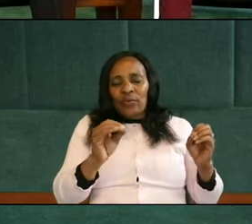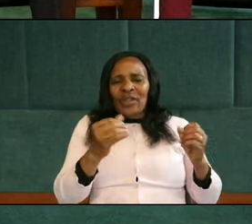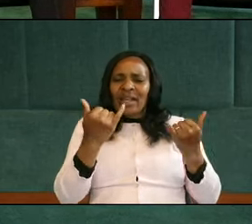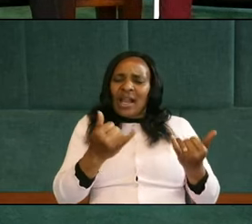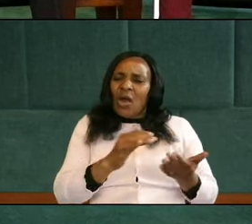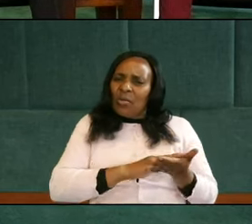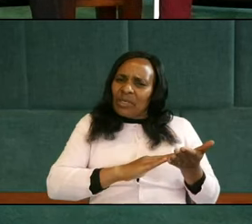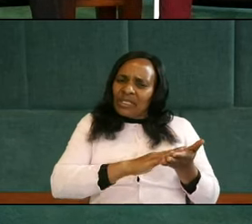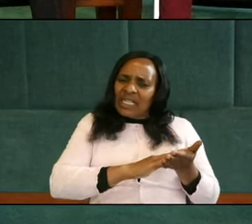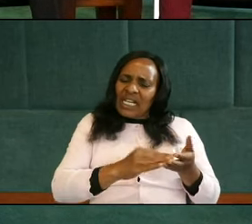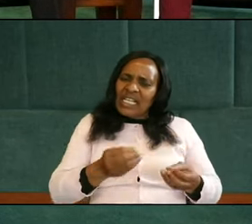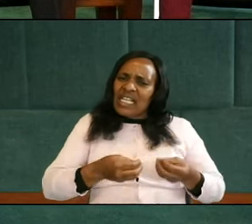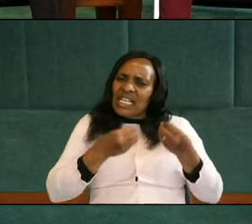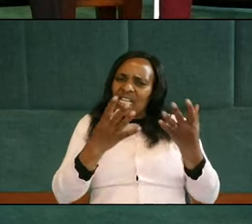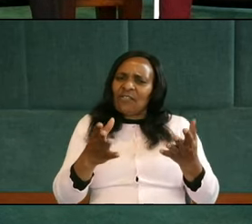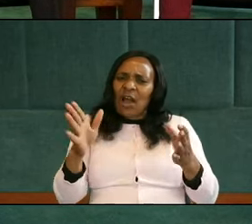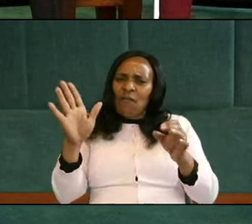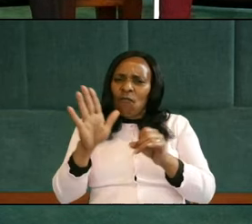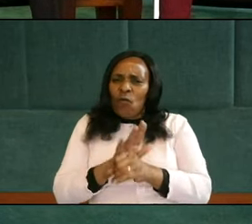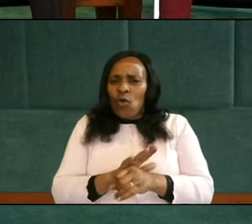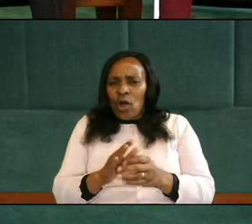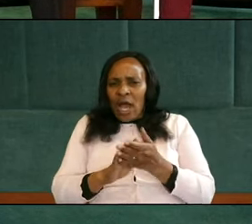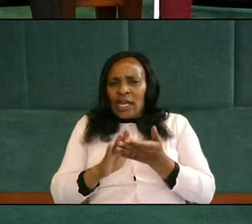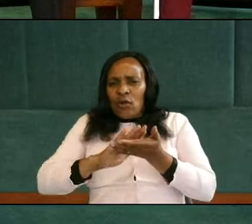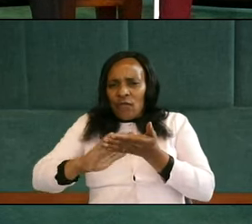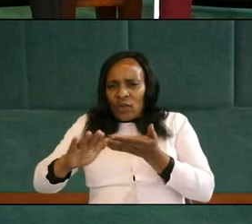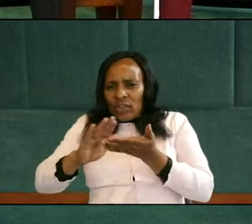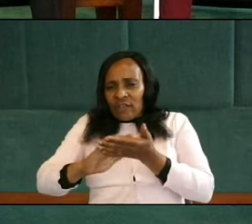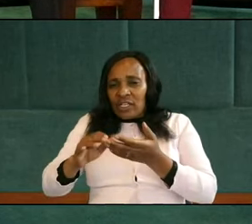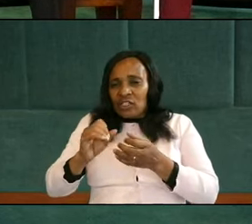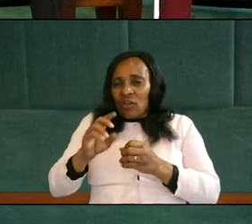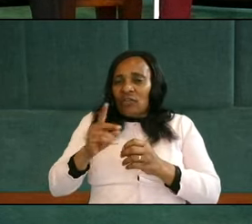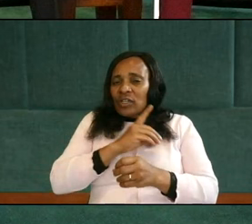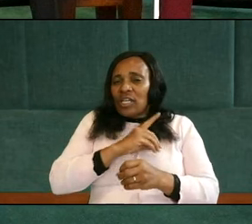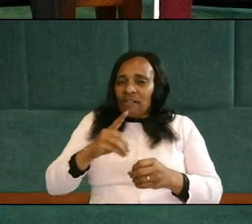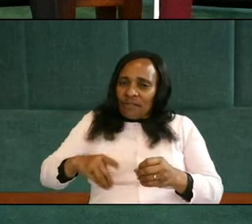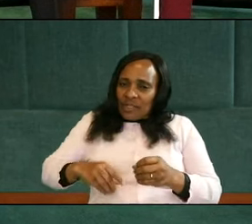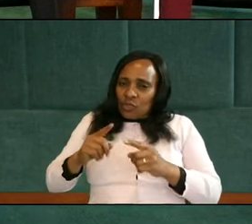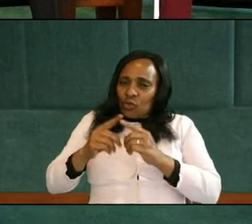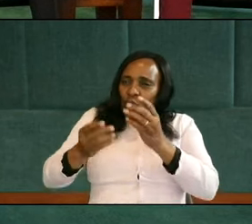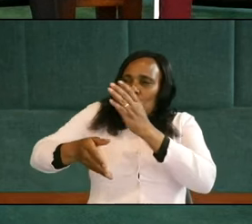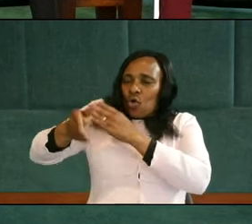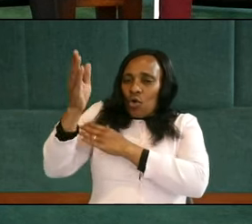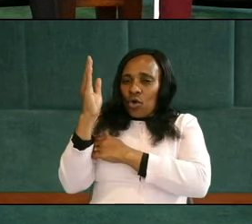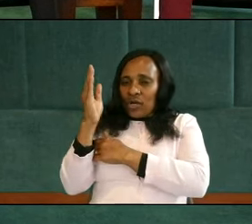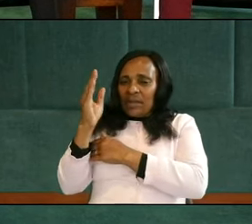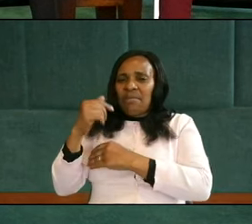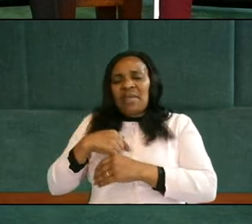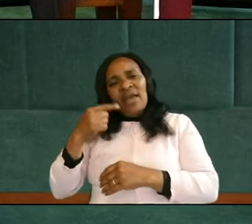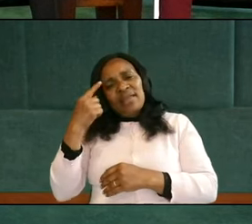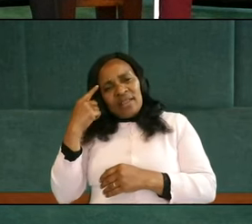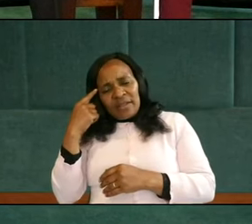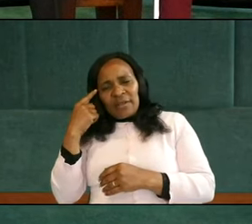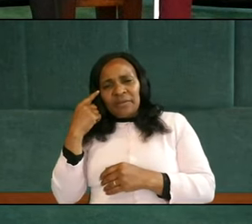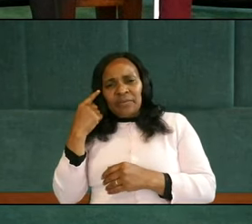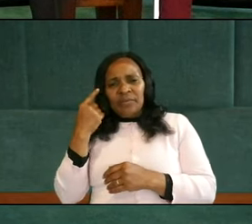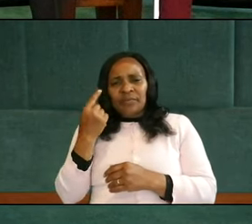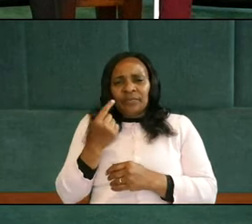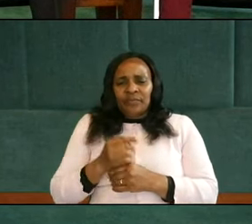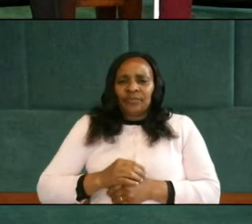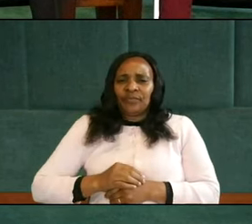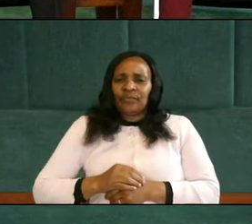this part basically conveys a full and complete repentance of David to God. Mm-hmm. And I think